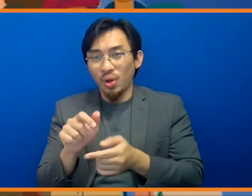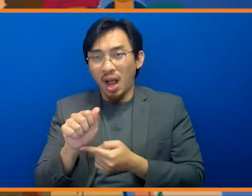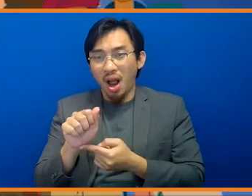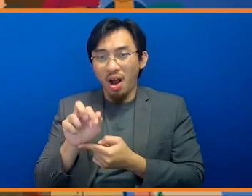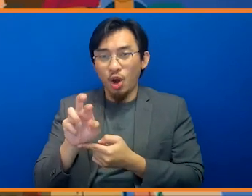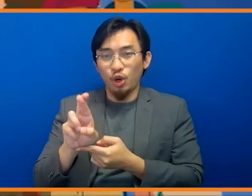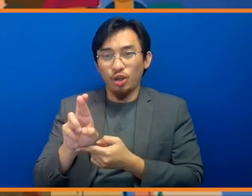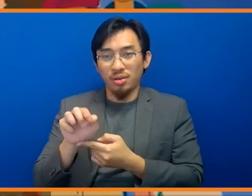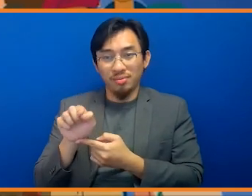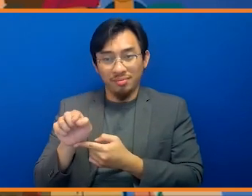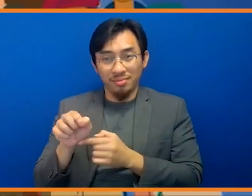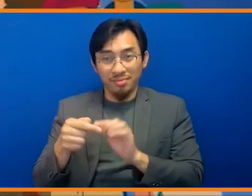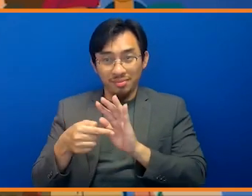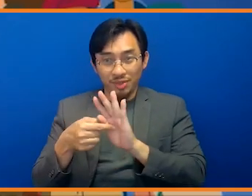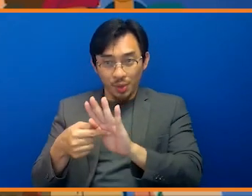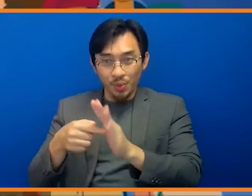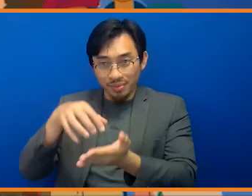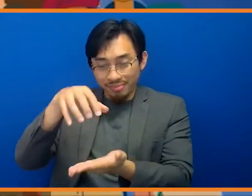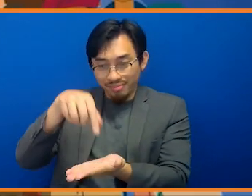AR display on site.